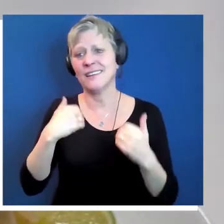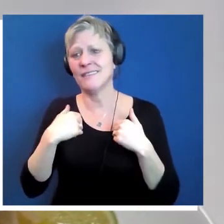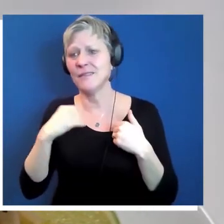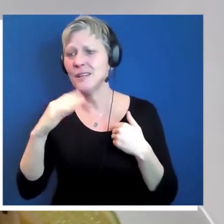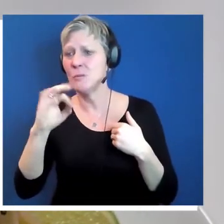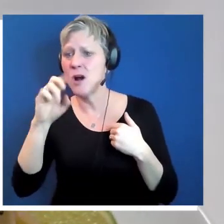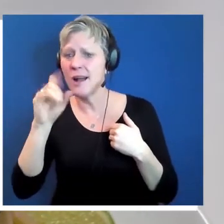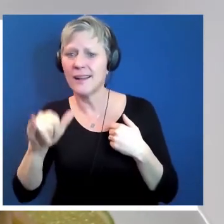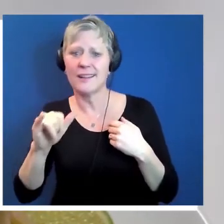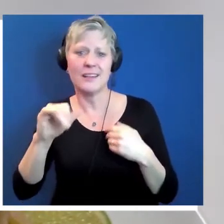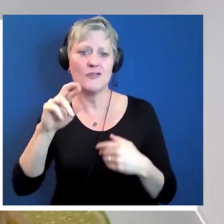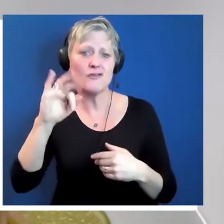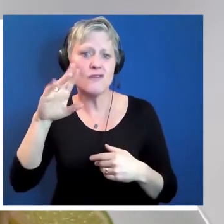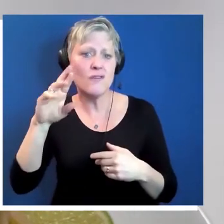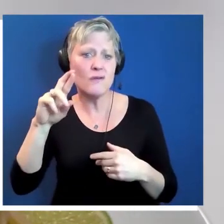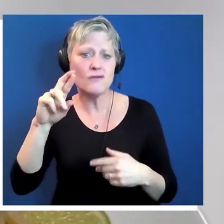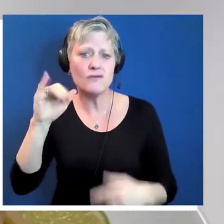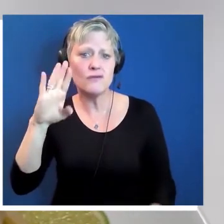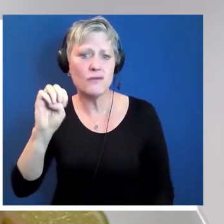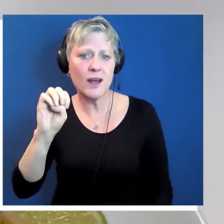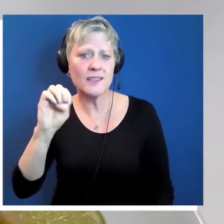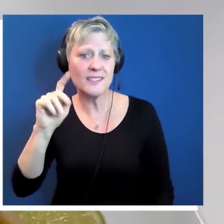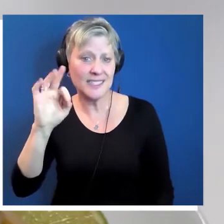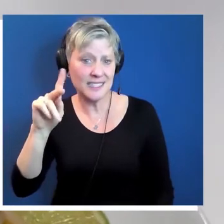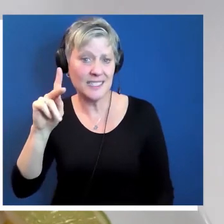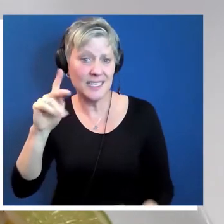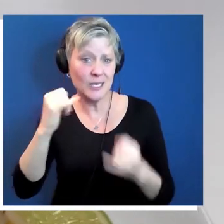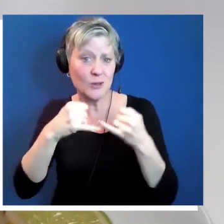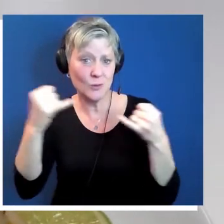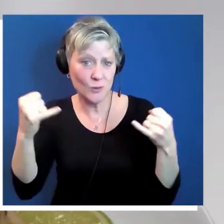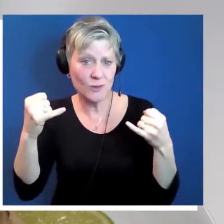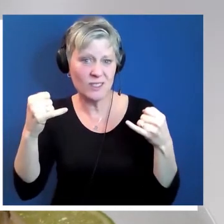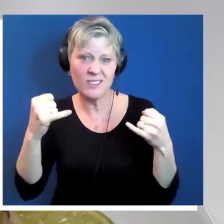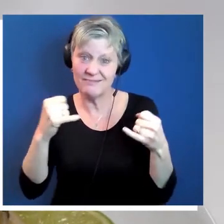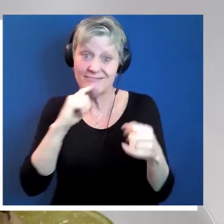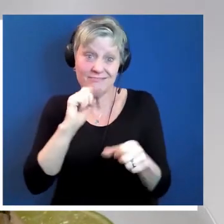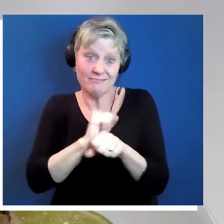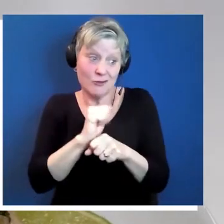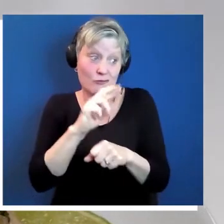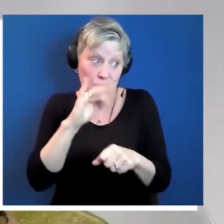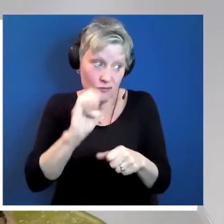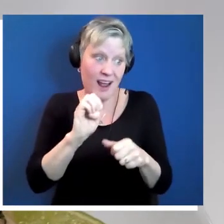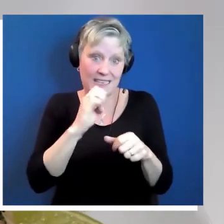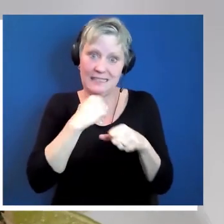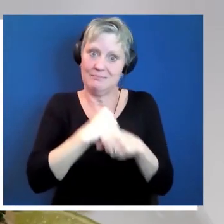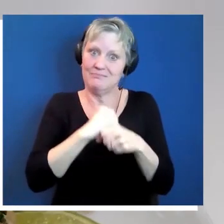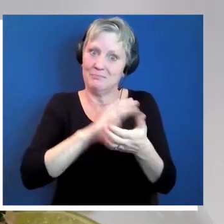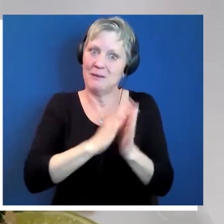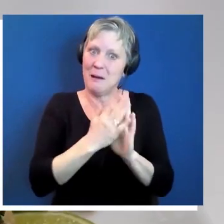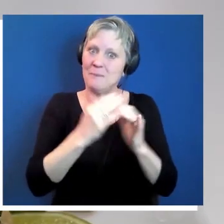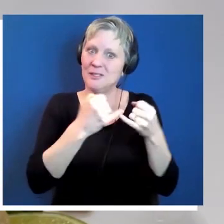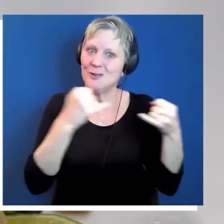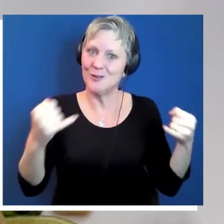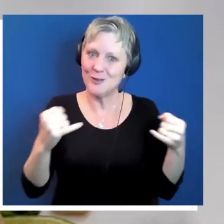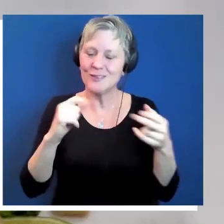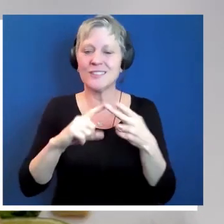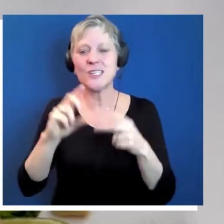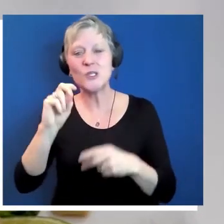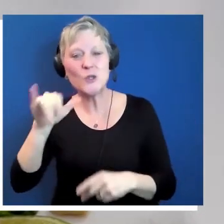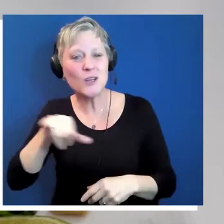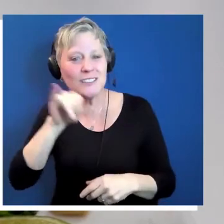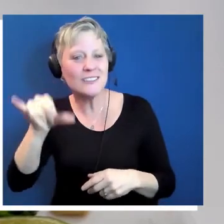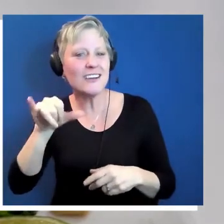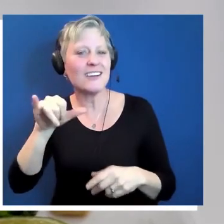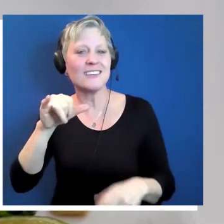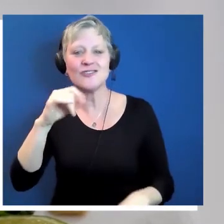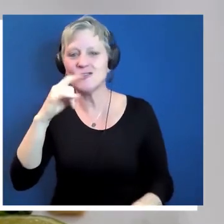broccoli. It's got our rice stick noodles, which is just that. It's actually rice that's made into a noodle. Deglaze the pan with a little bit of soy sauce, a little bit